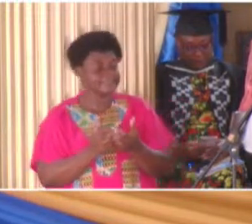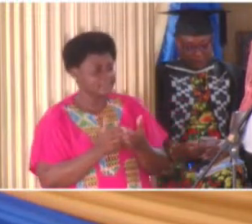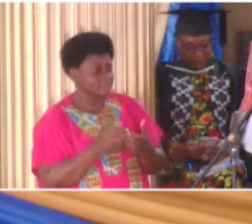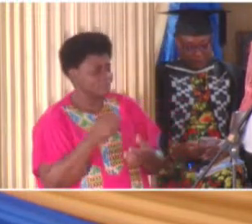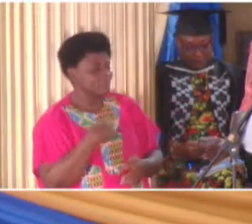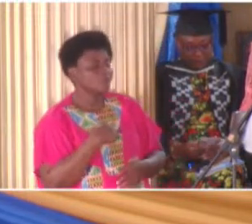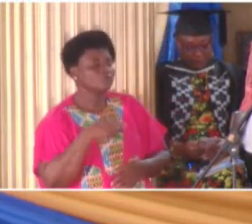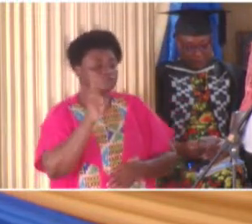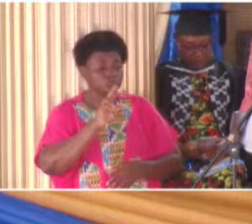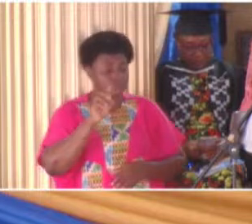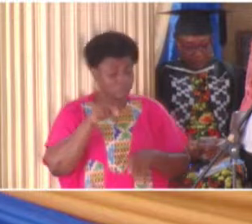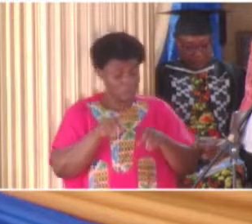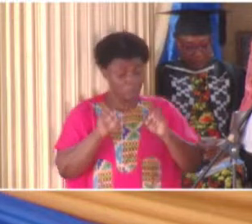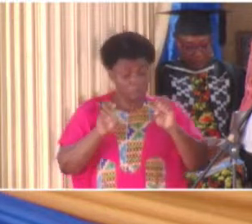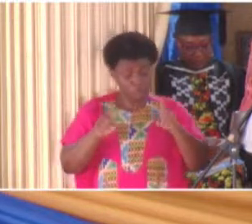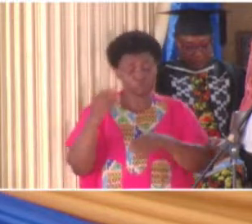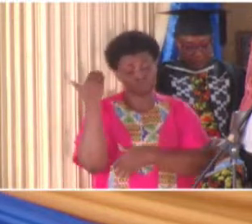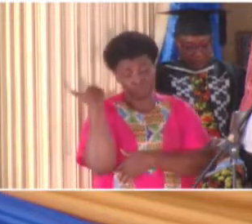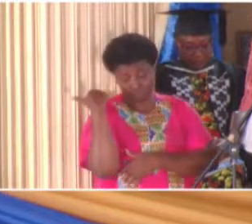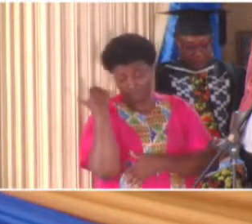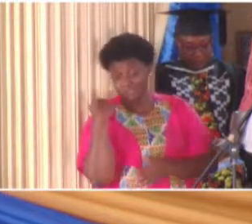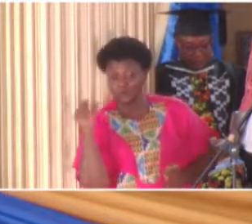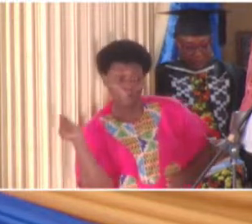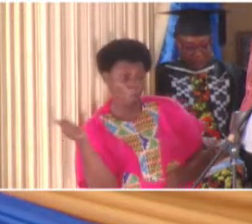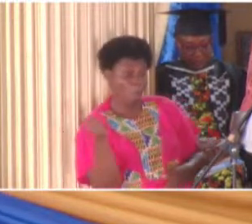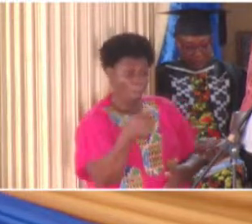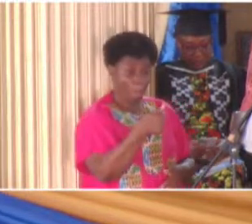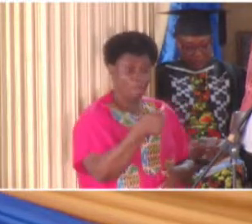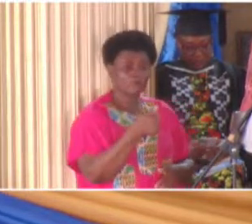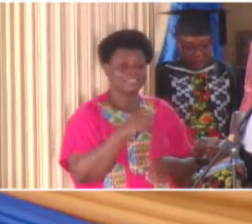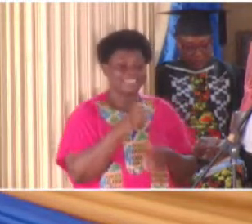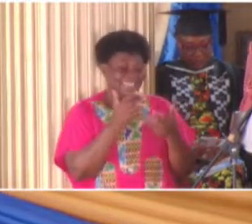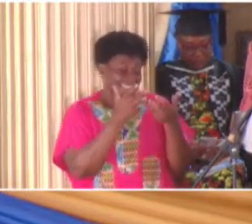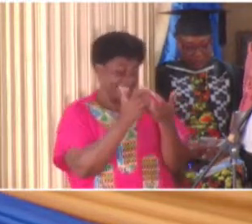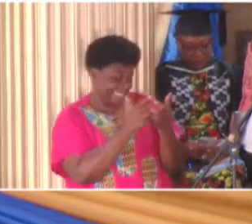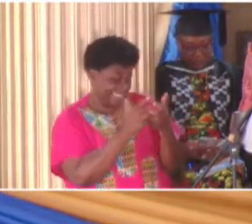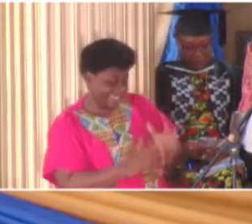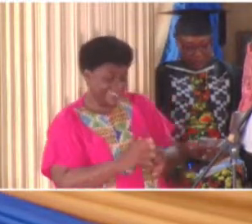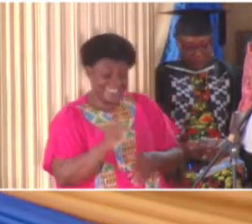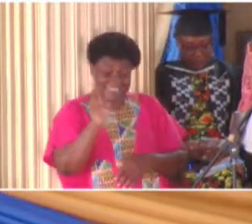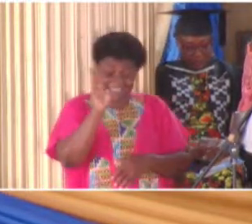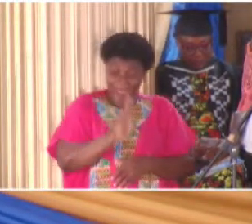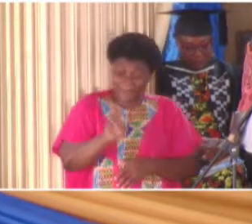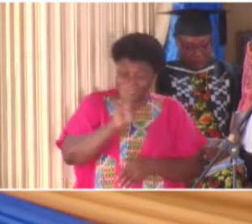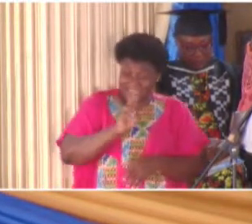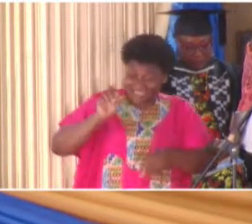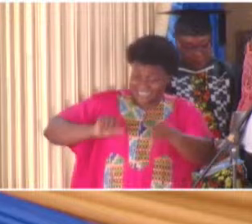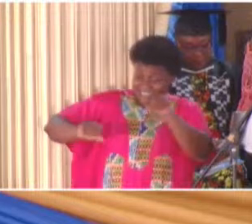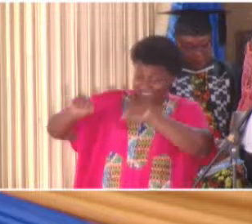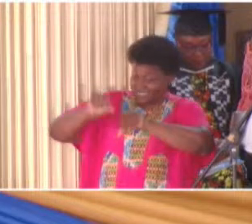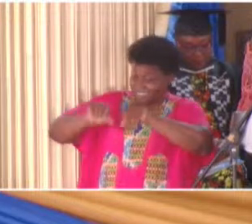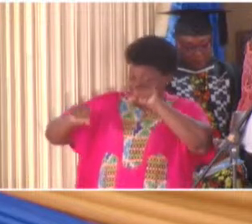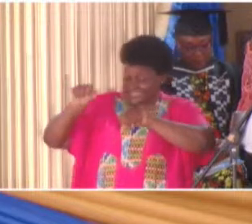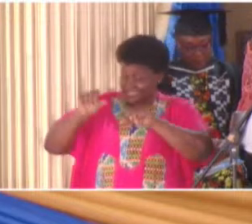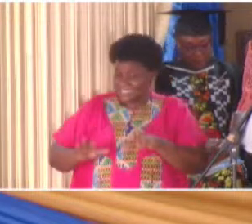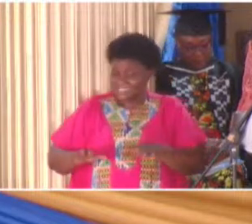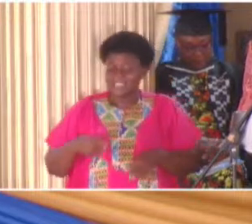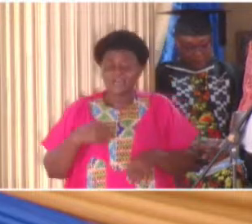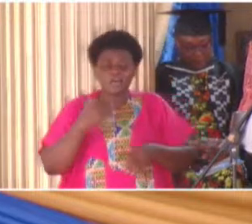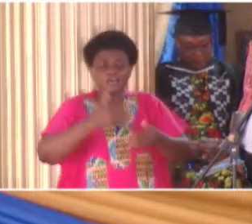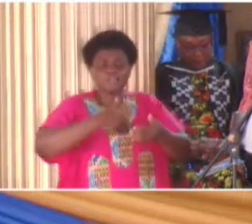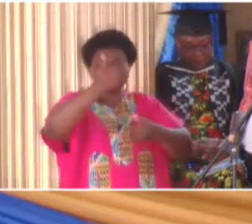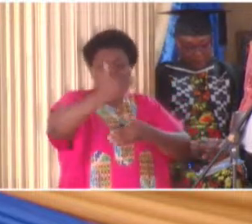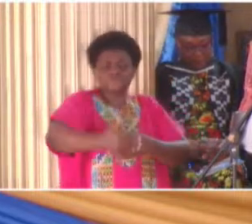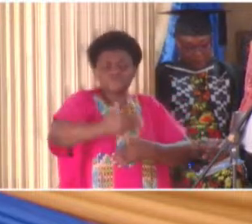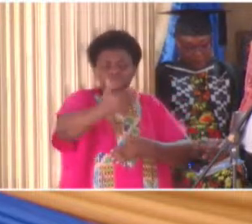this opportunity to remind you all that engineering and applied sciences are at the forefront